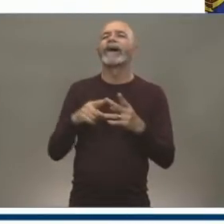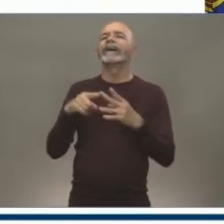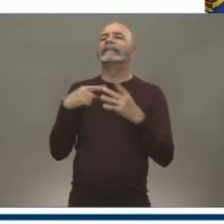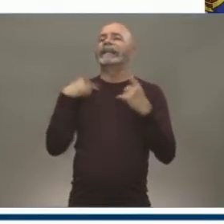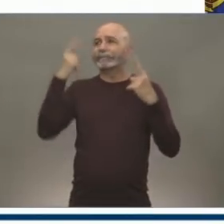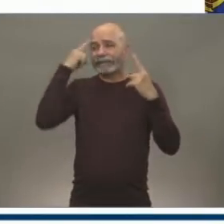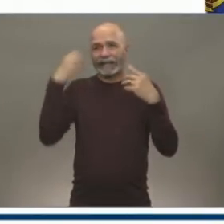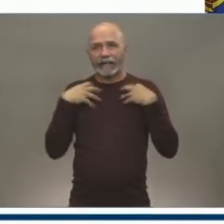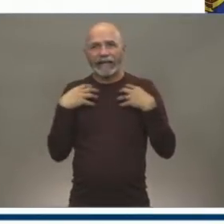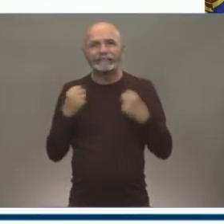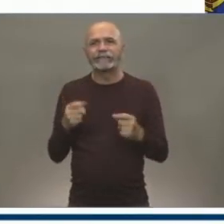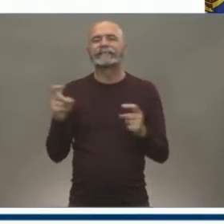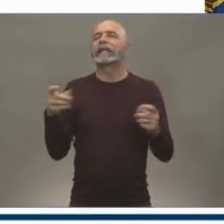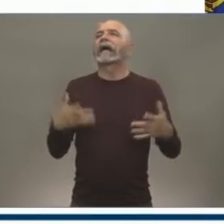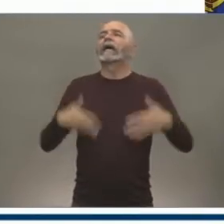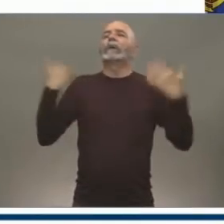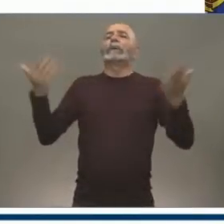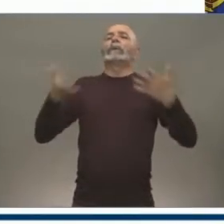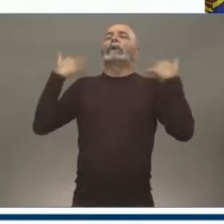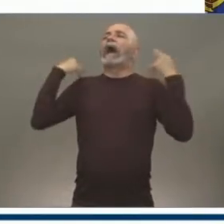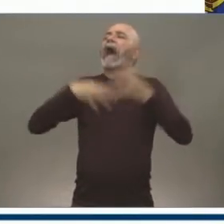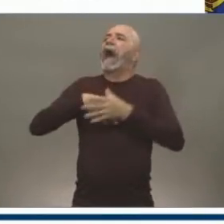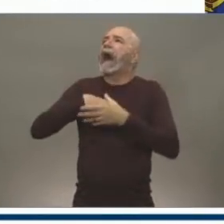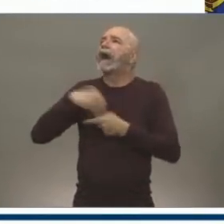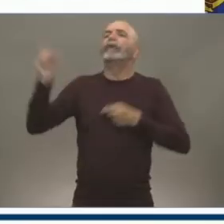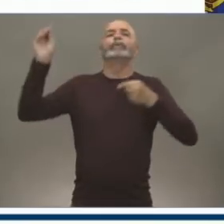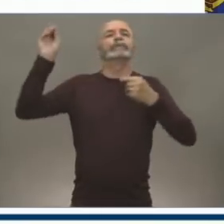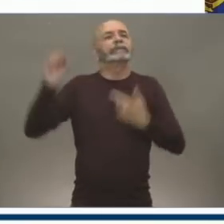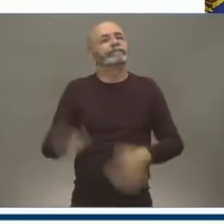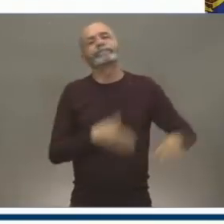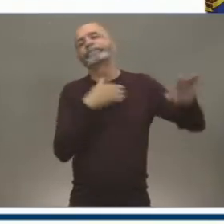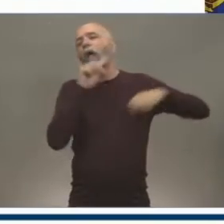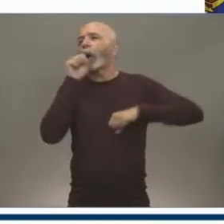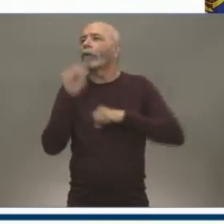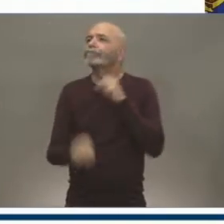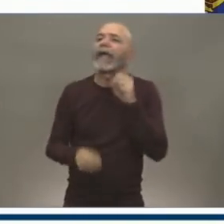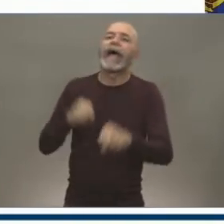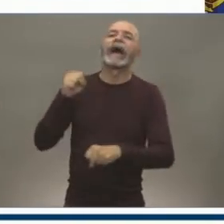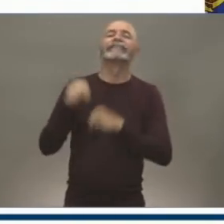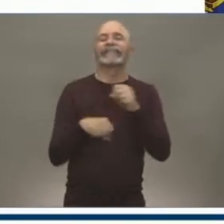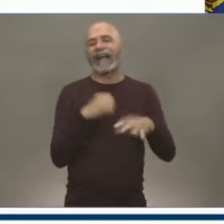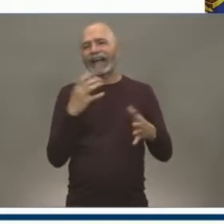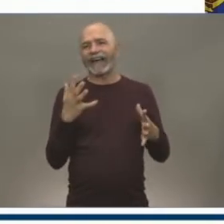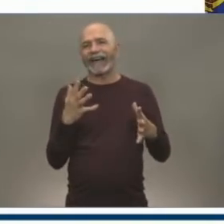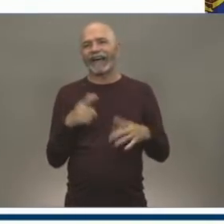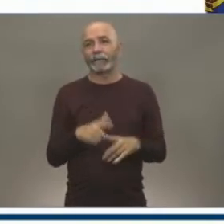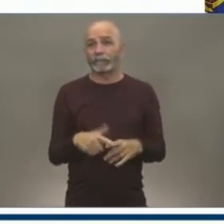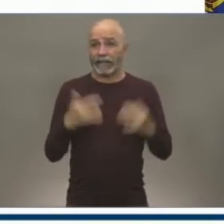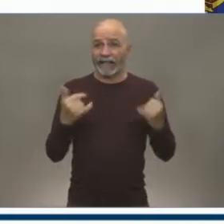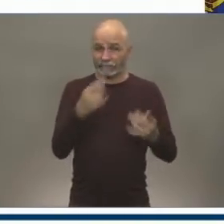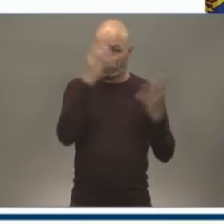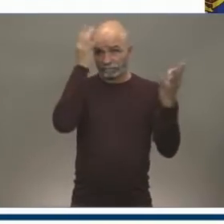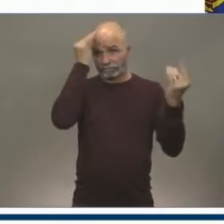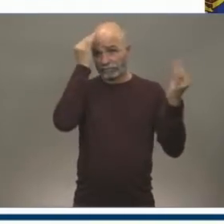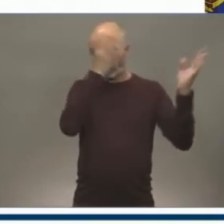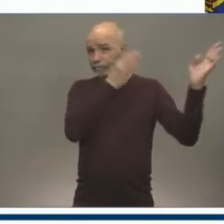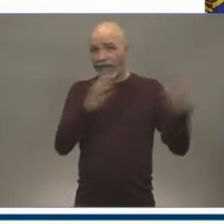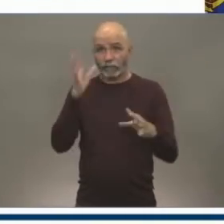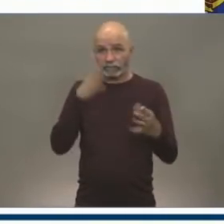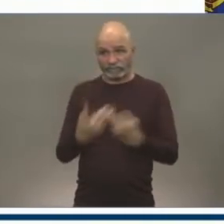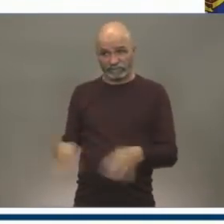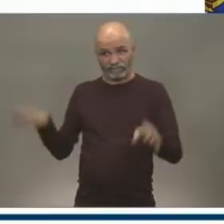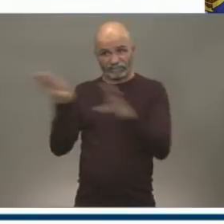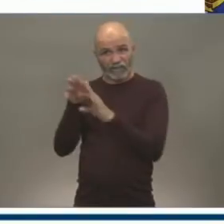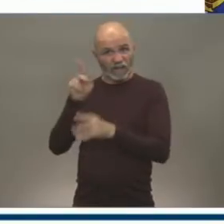to cope, and trail use has really increased across the country. If things continue to worsen, would your government consider closing parks and trails again, or would